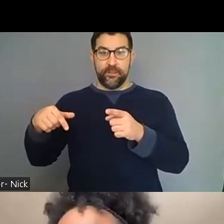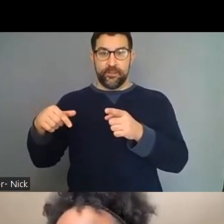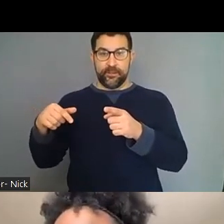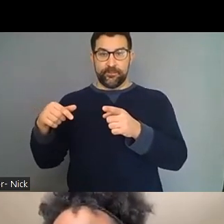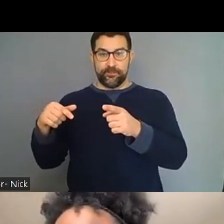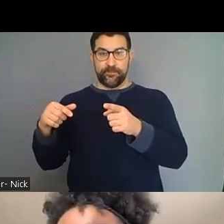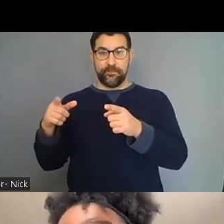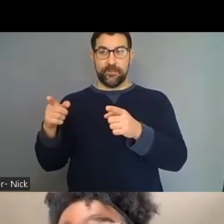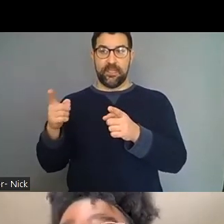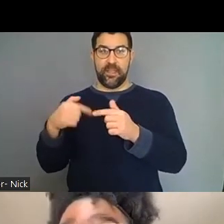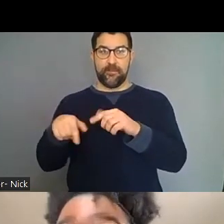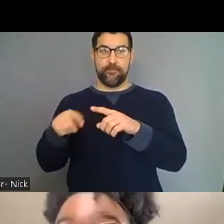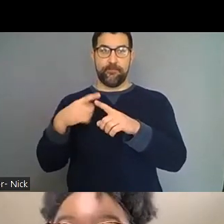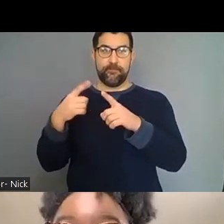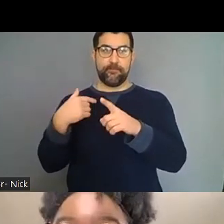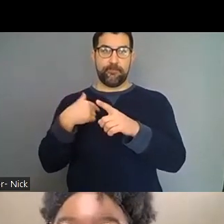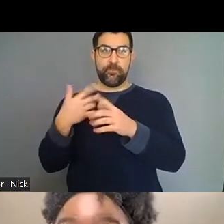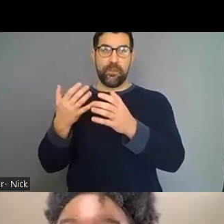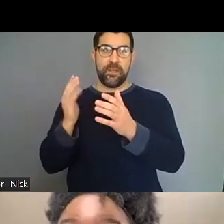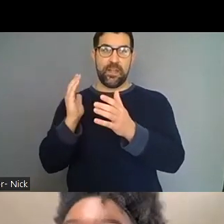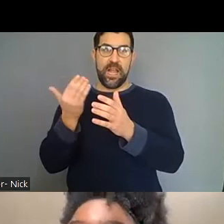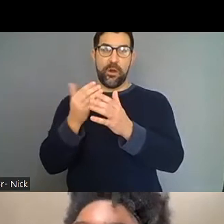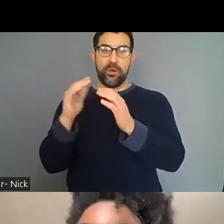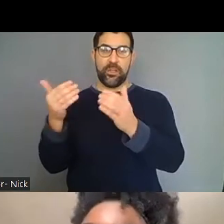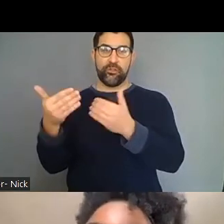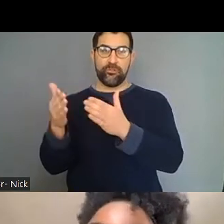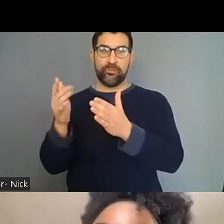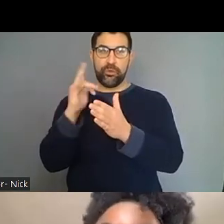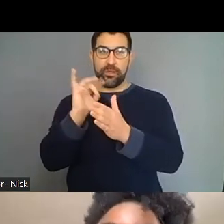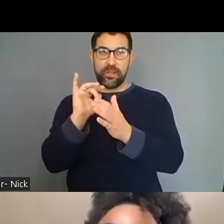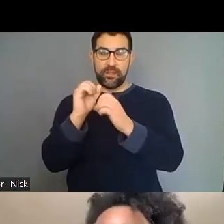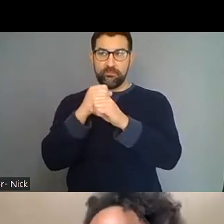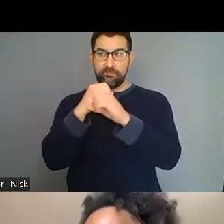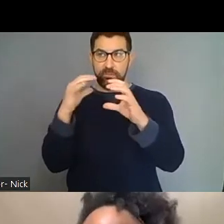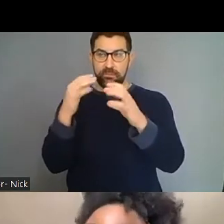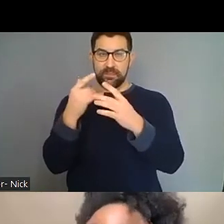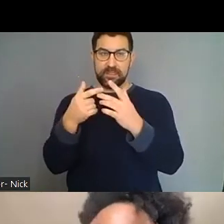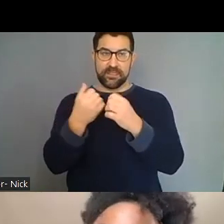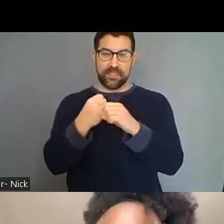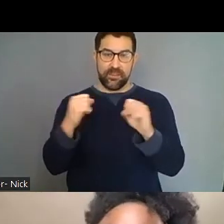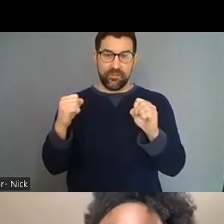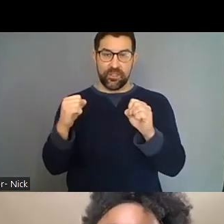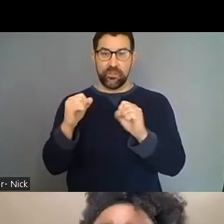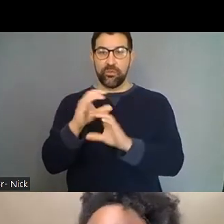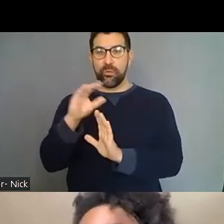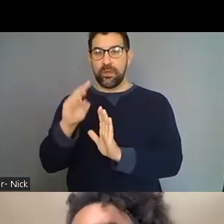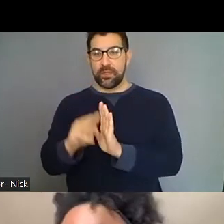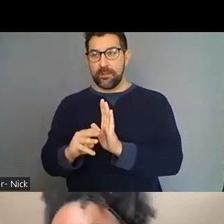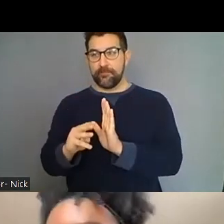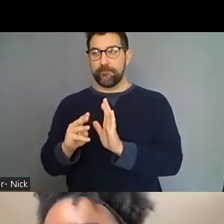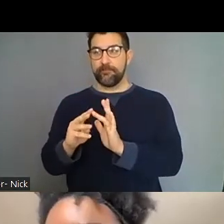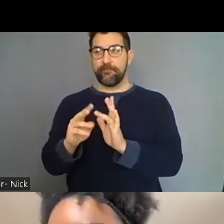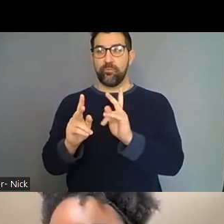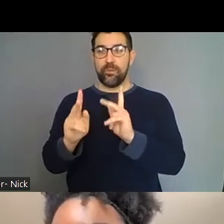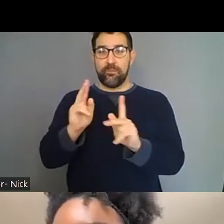it on the foundation of what we want our classrooms to look like. So whether it's safety, whether it's curriculum, whether it's the people